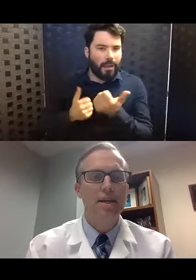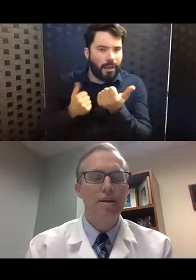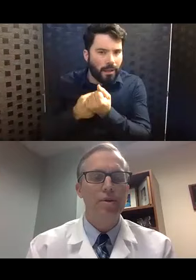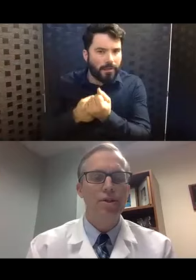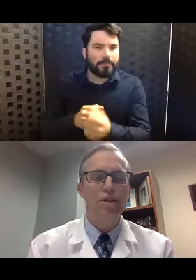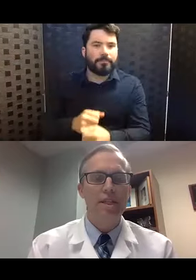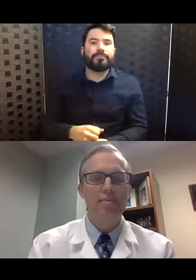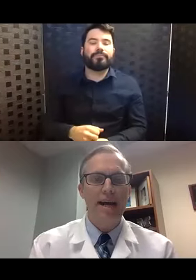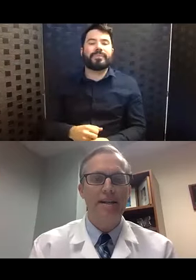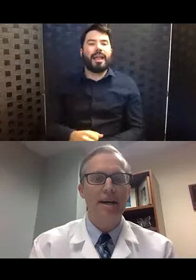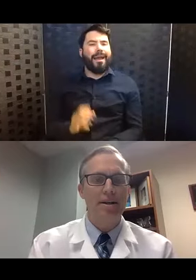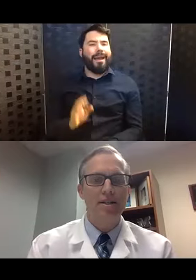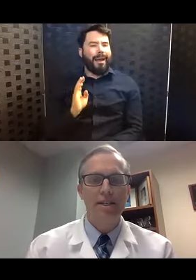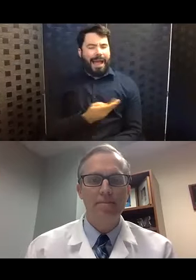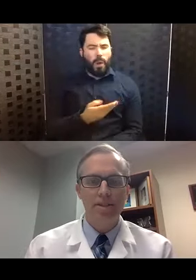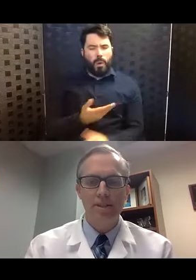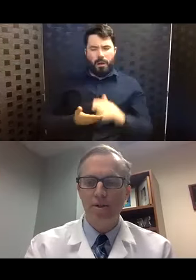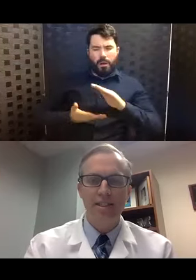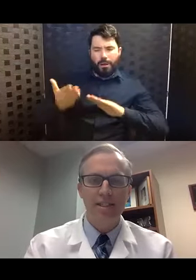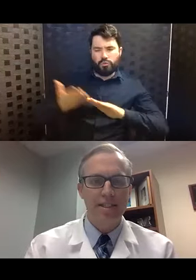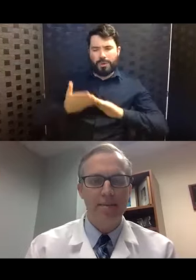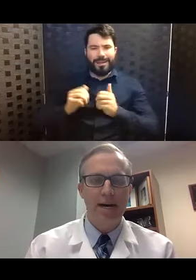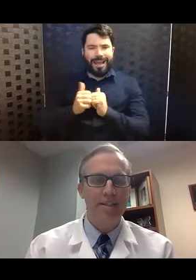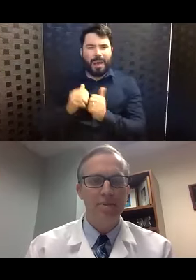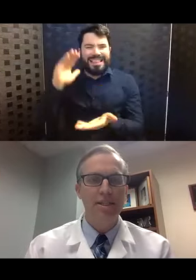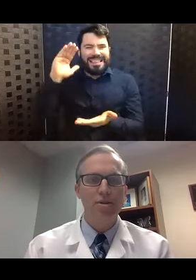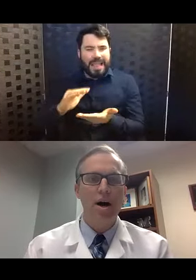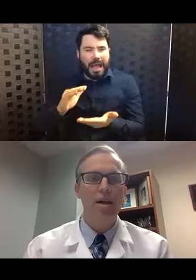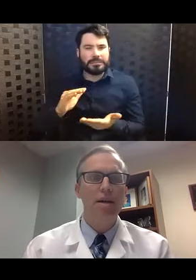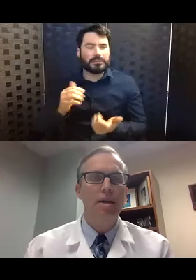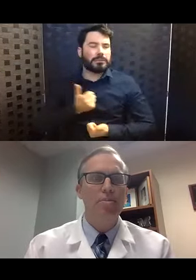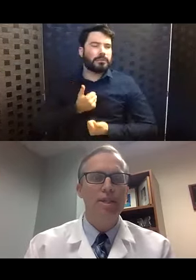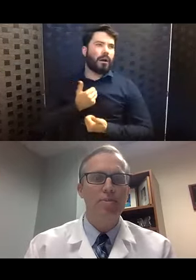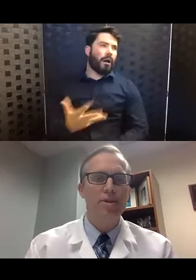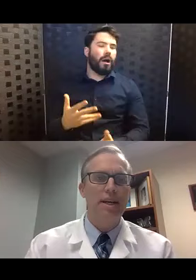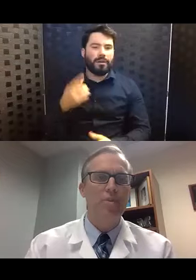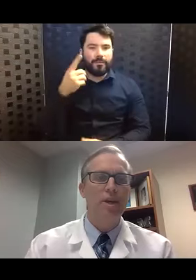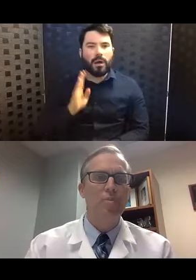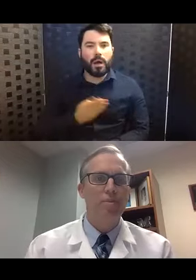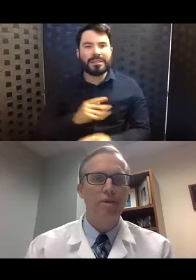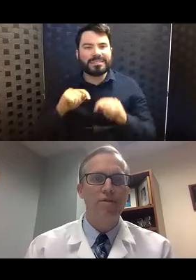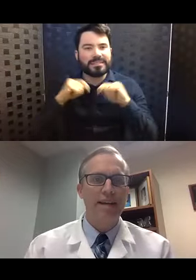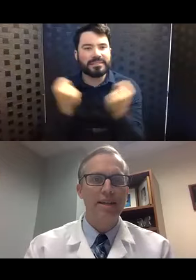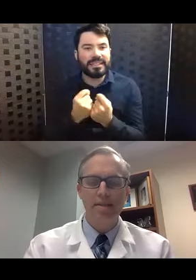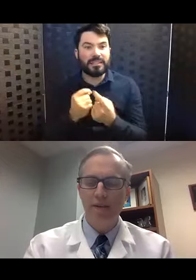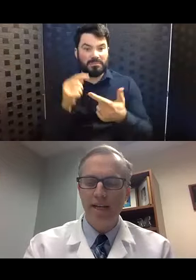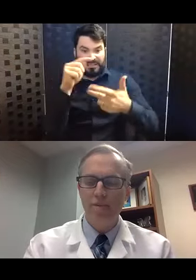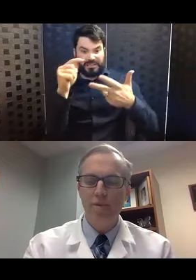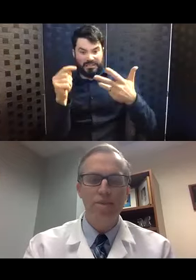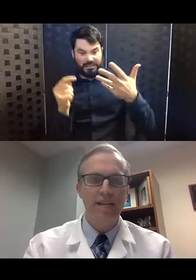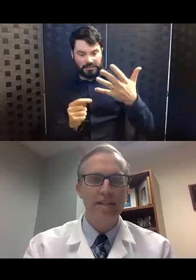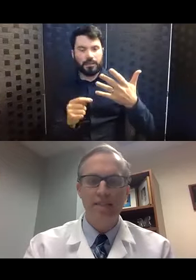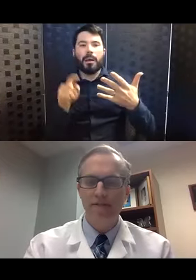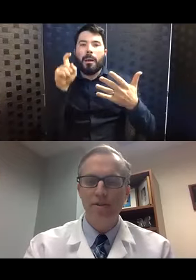can reduce the impact on our teams to the greatest extent possible. And these are all principles that we hope will be reflected in the plans